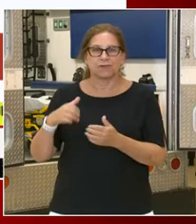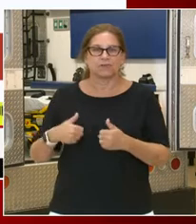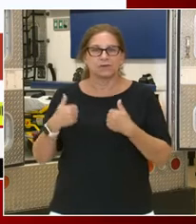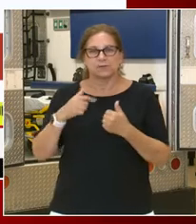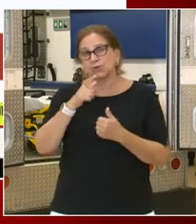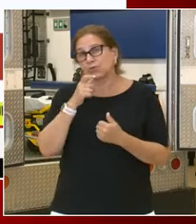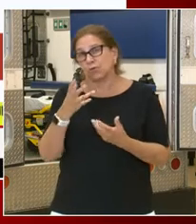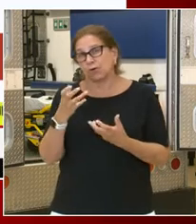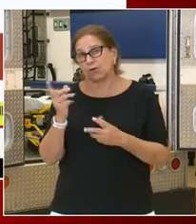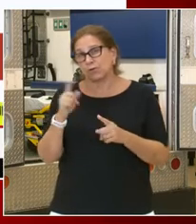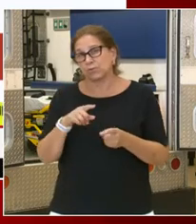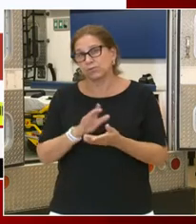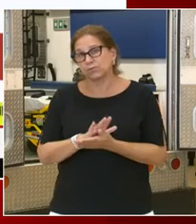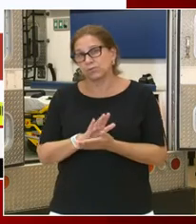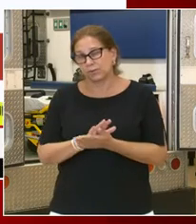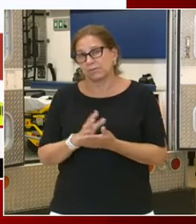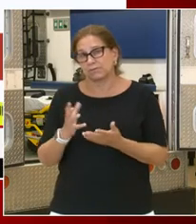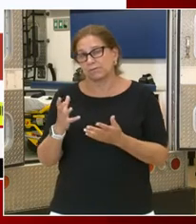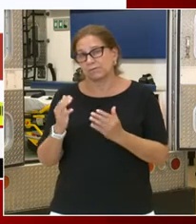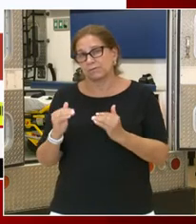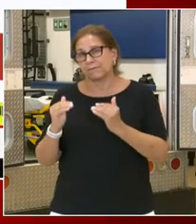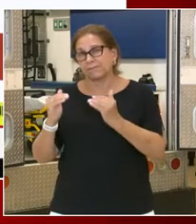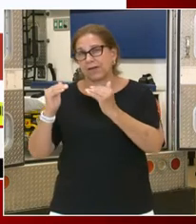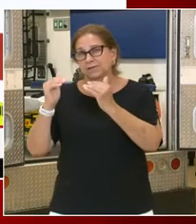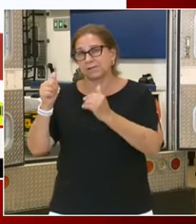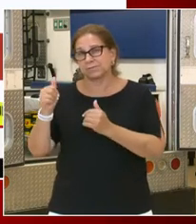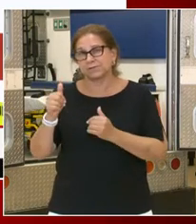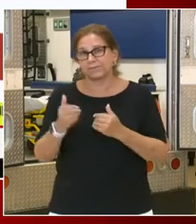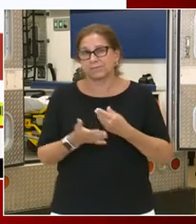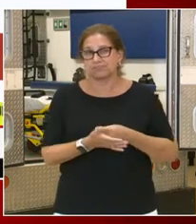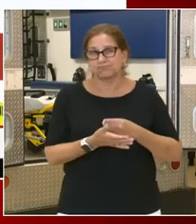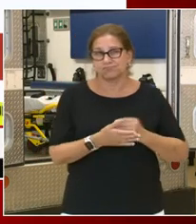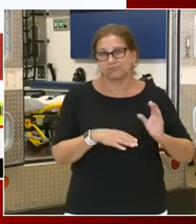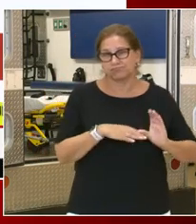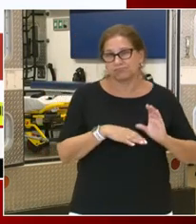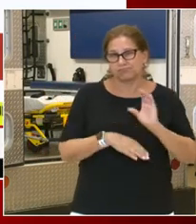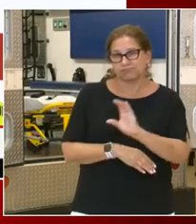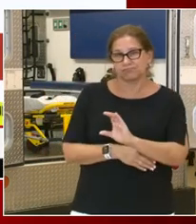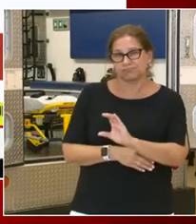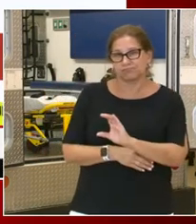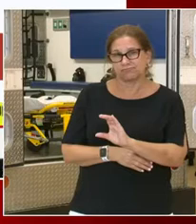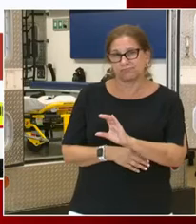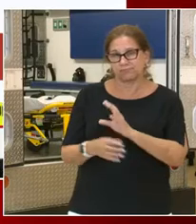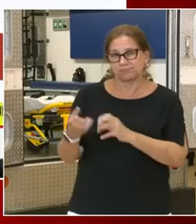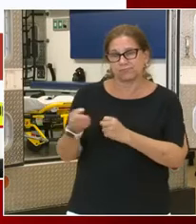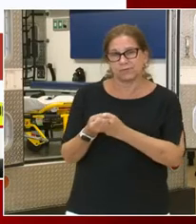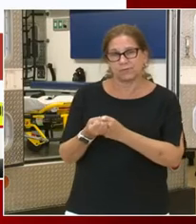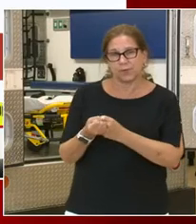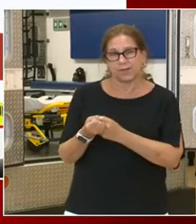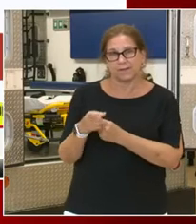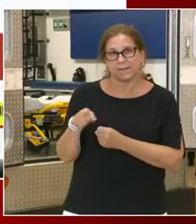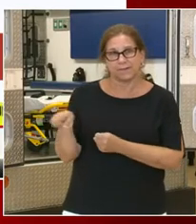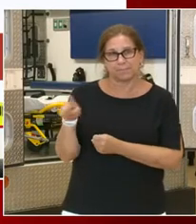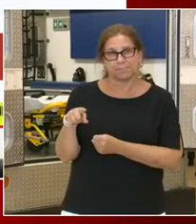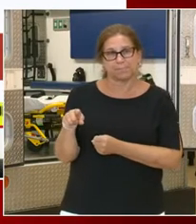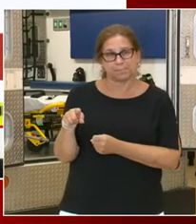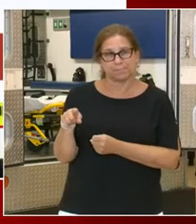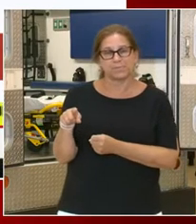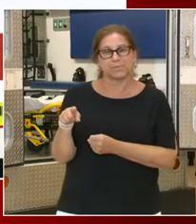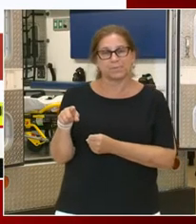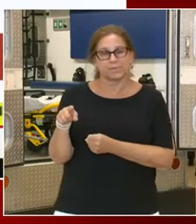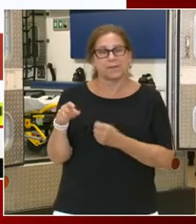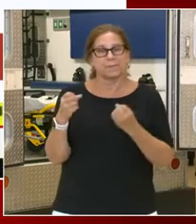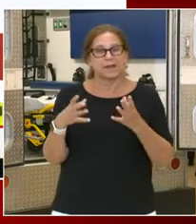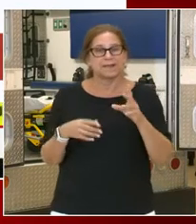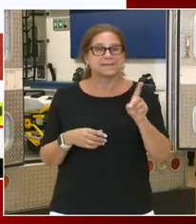DC institutions. This funding and this initiative also involves supports for students. So, for example, there are many residents who want to